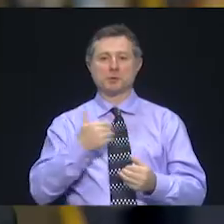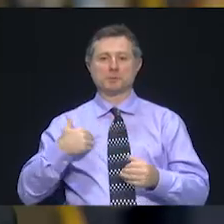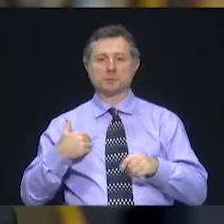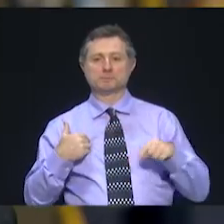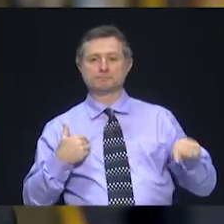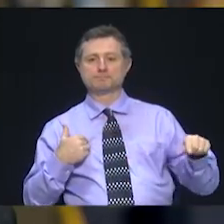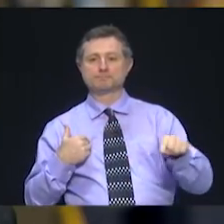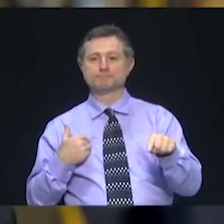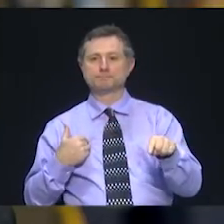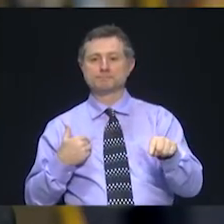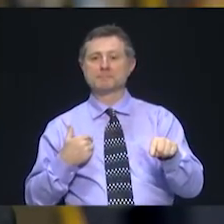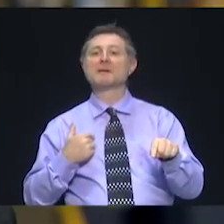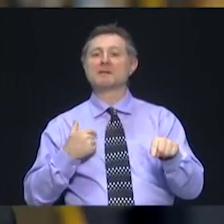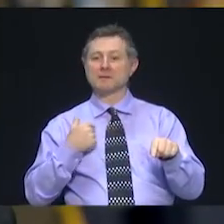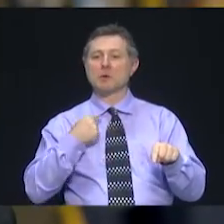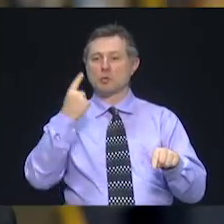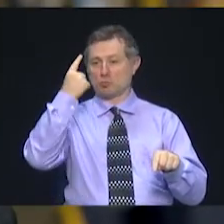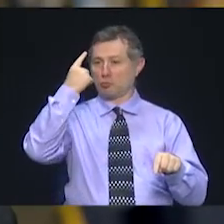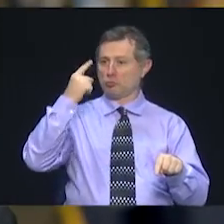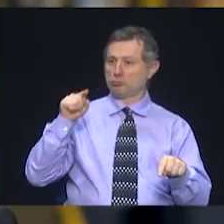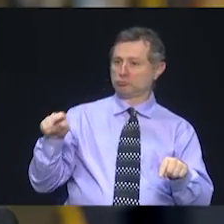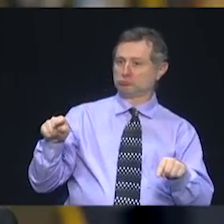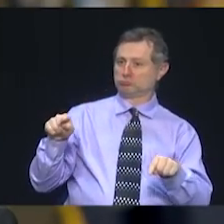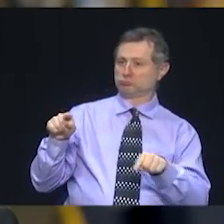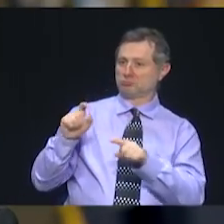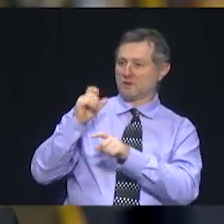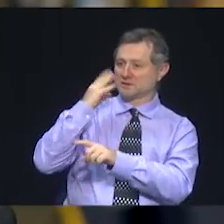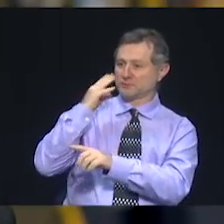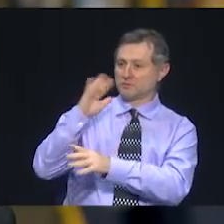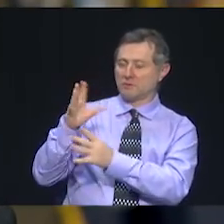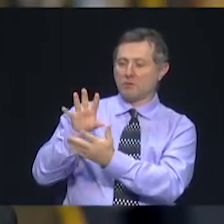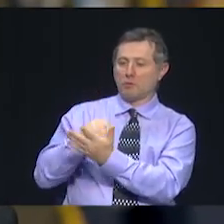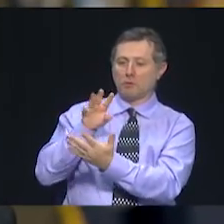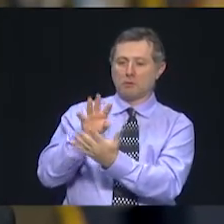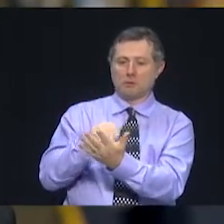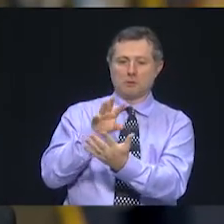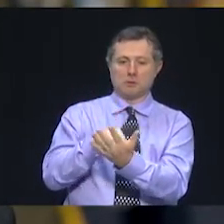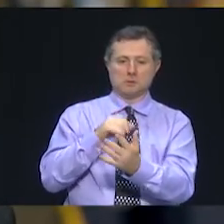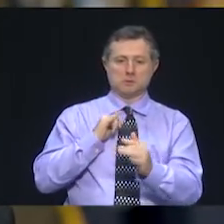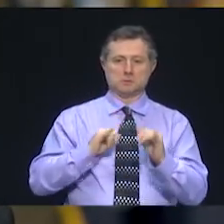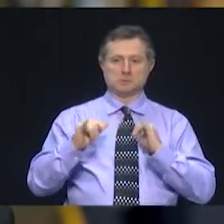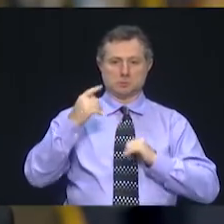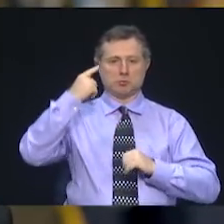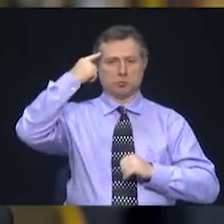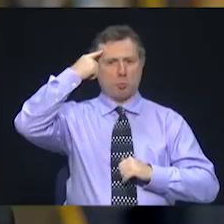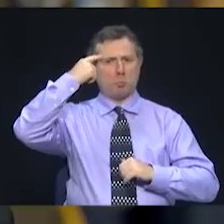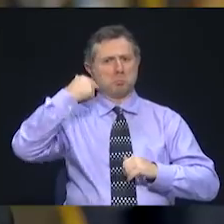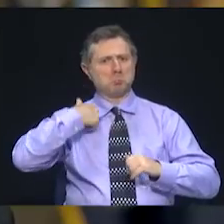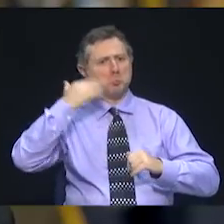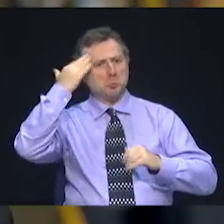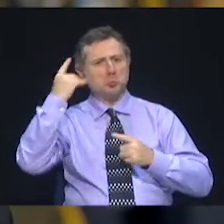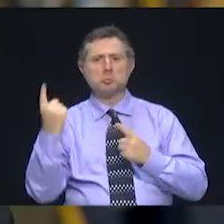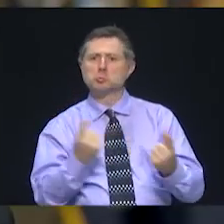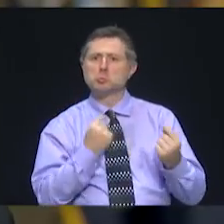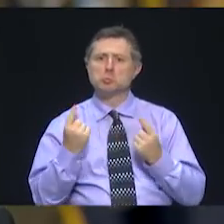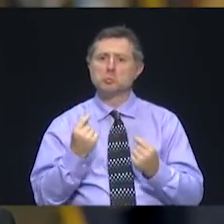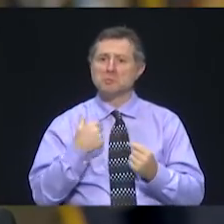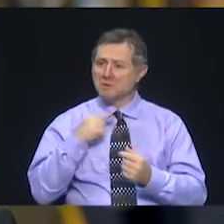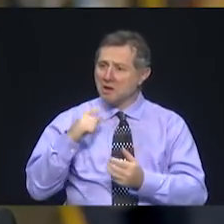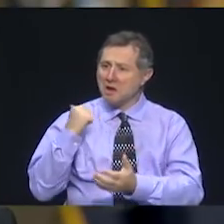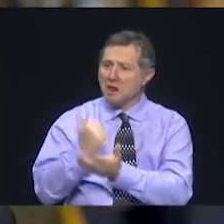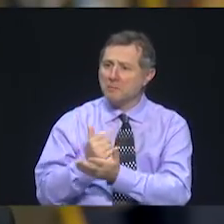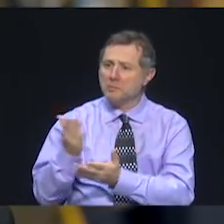a lot about the issue from my family's experience. I thought I could help her work through a difficult